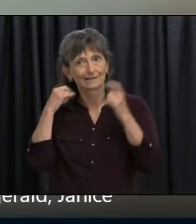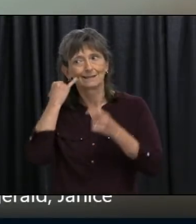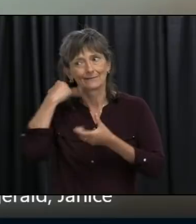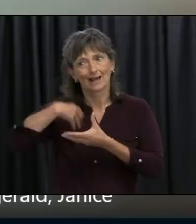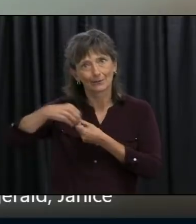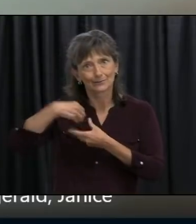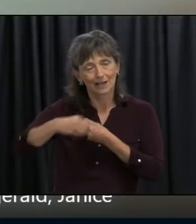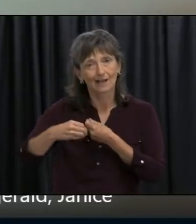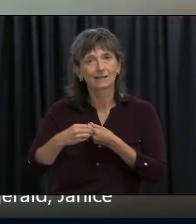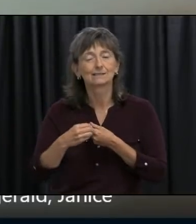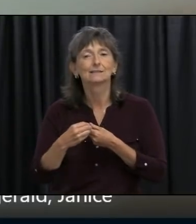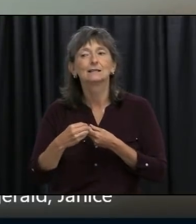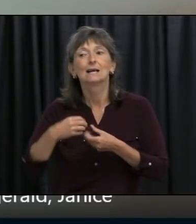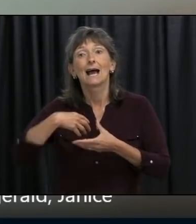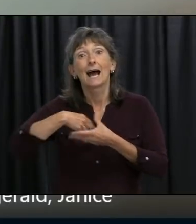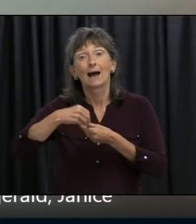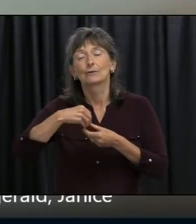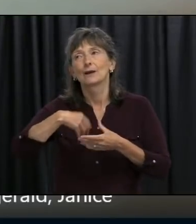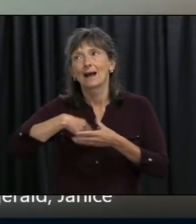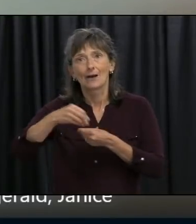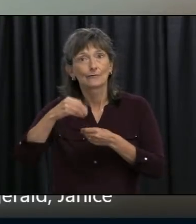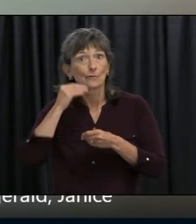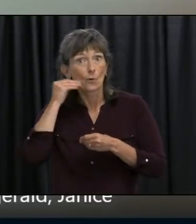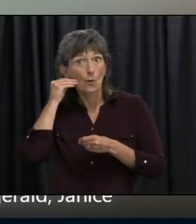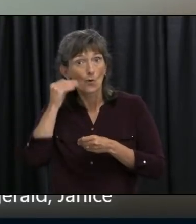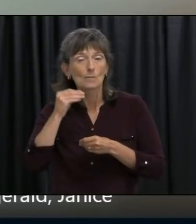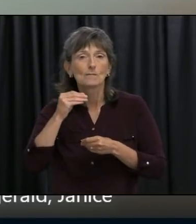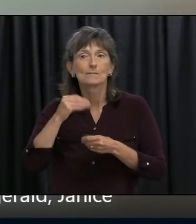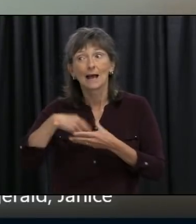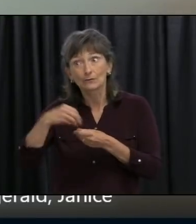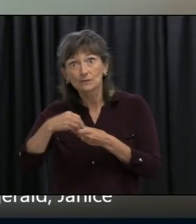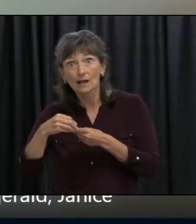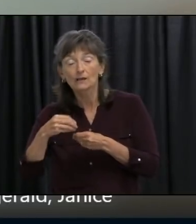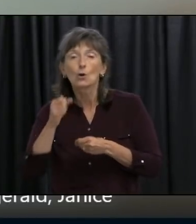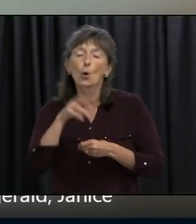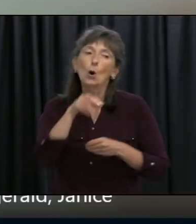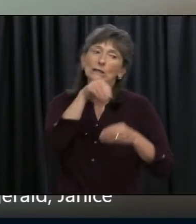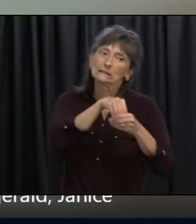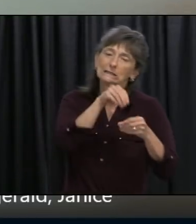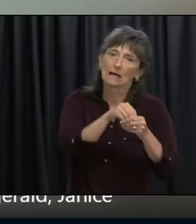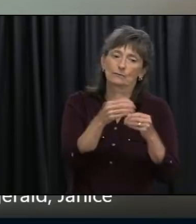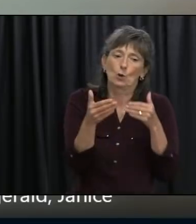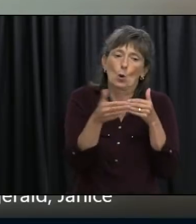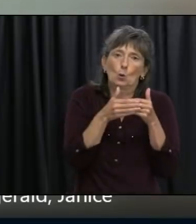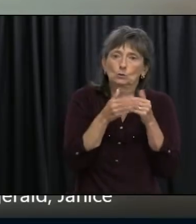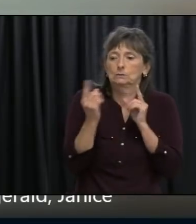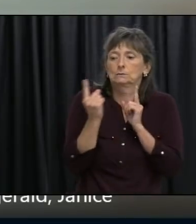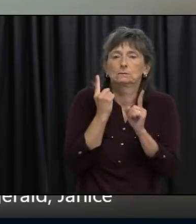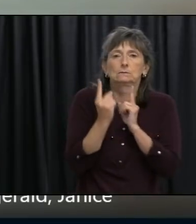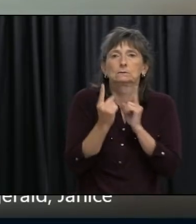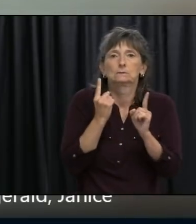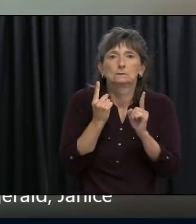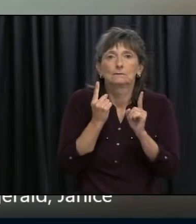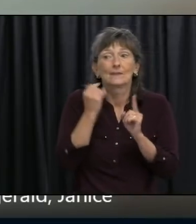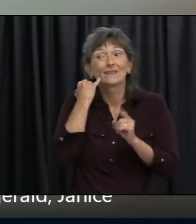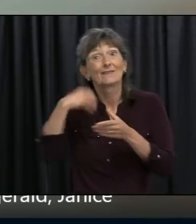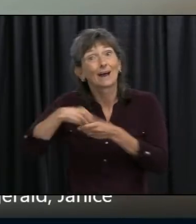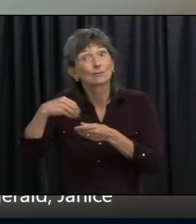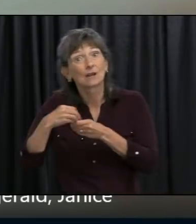they are inside enclosed spaces, or even when they're outside if they're not able to physically